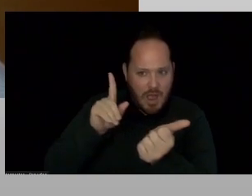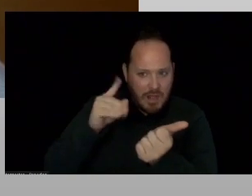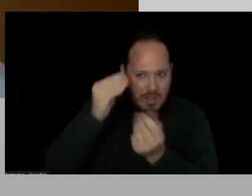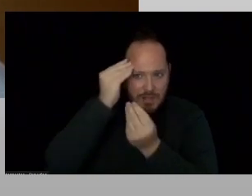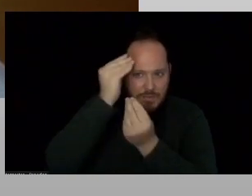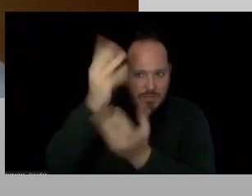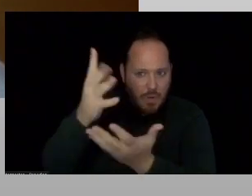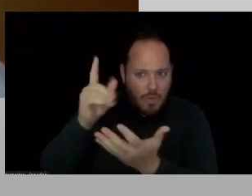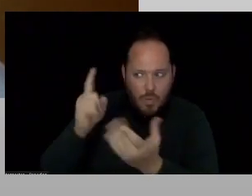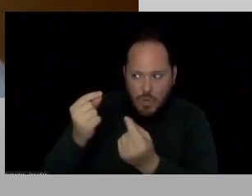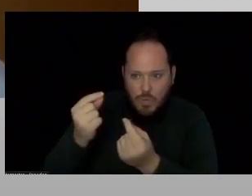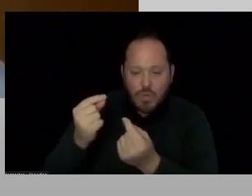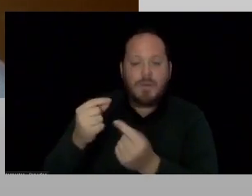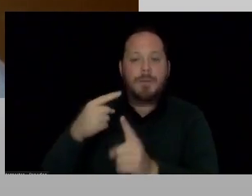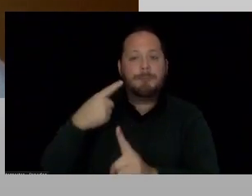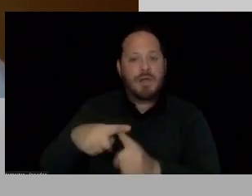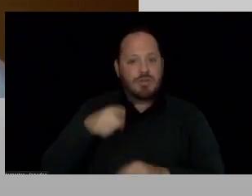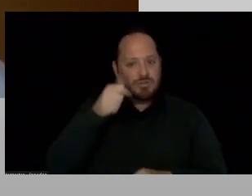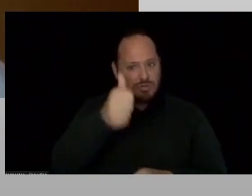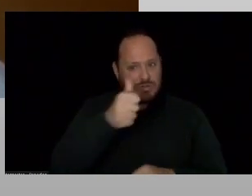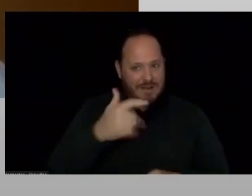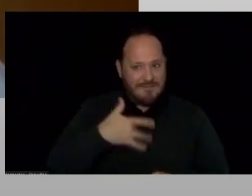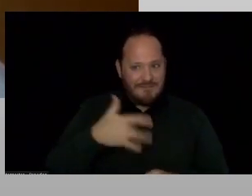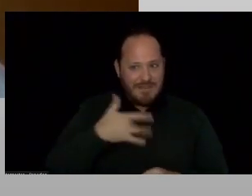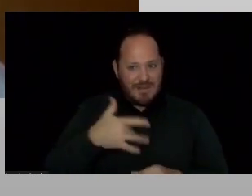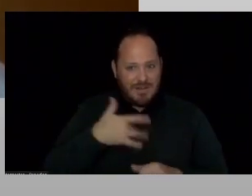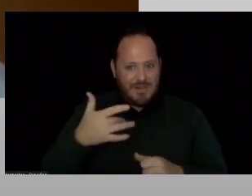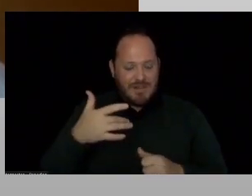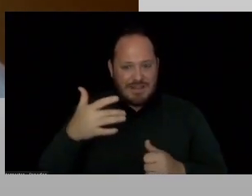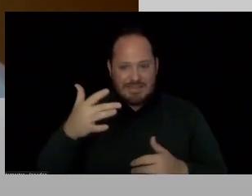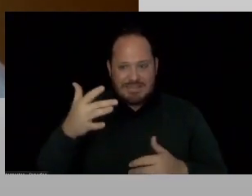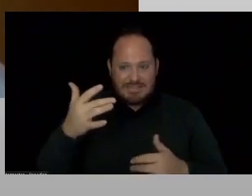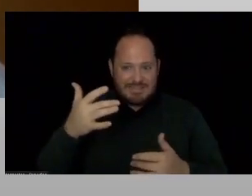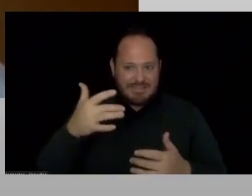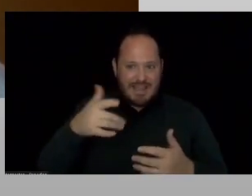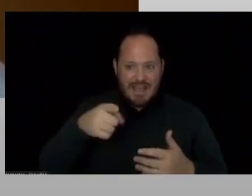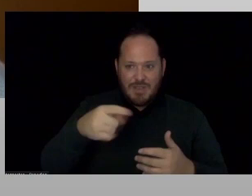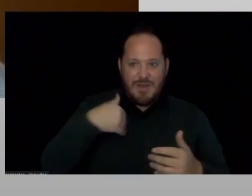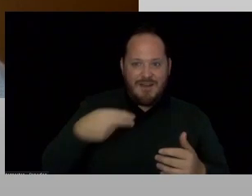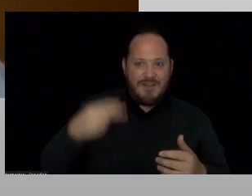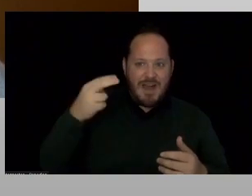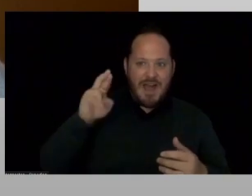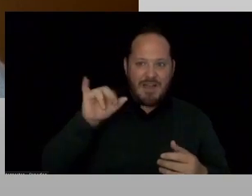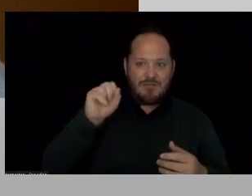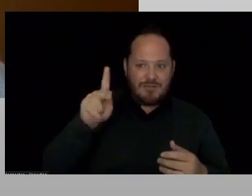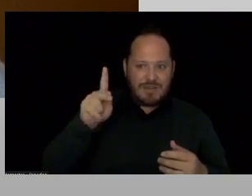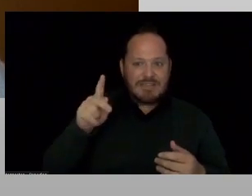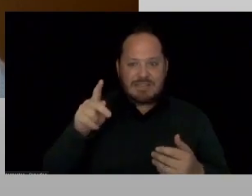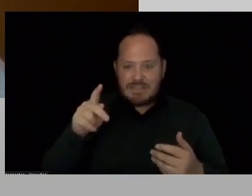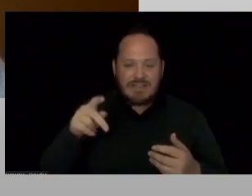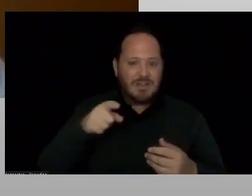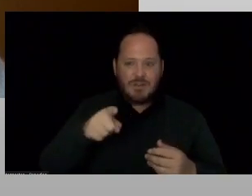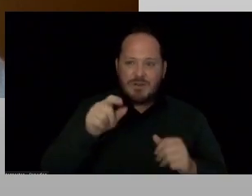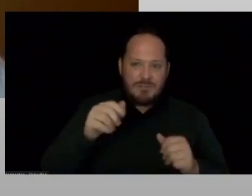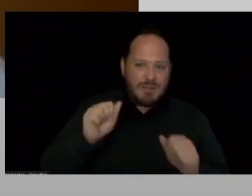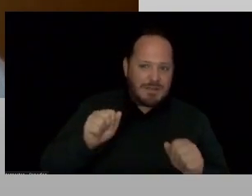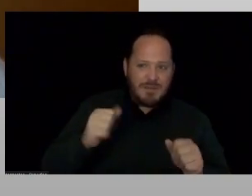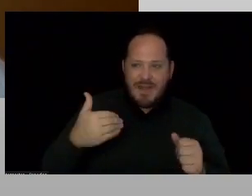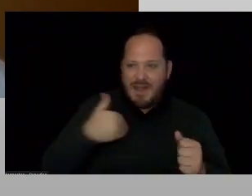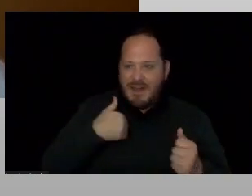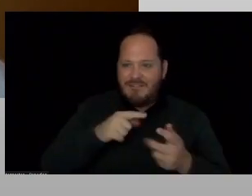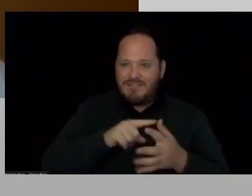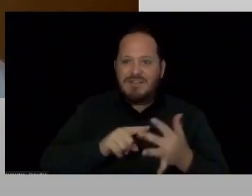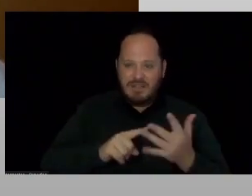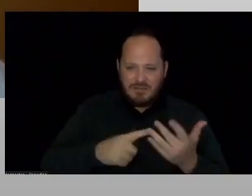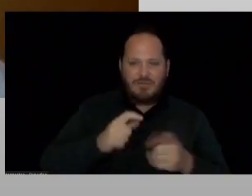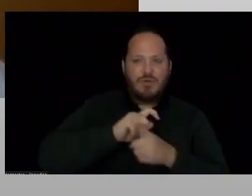is. But I think you all know folks in these situations are at higher risk of the complications, so you definitely need to check in with your primary care provider before going